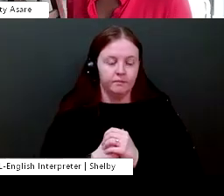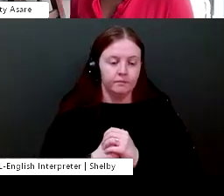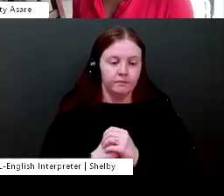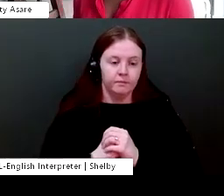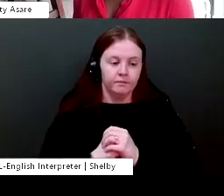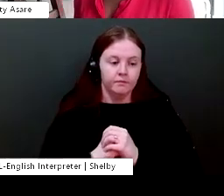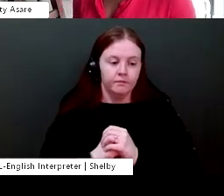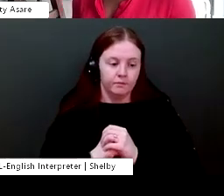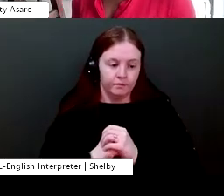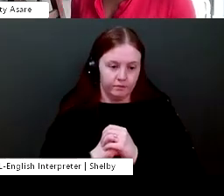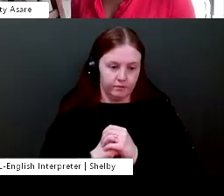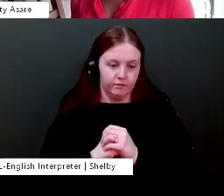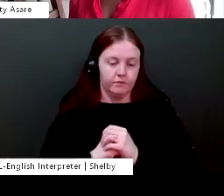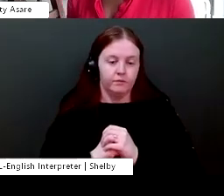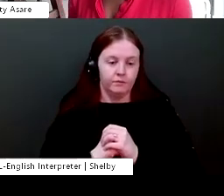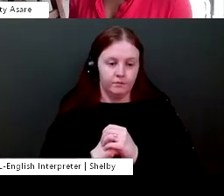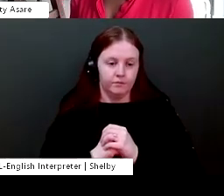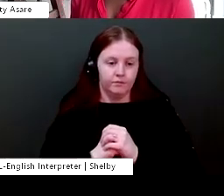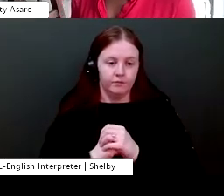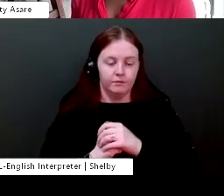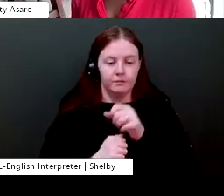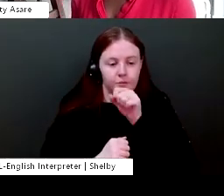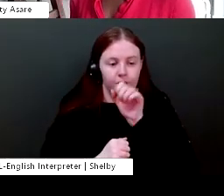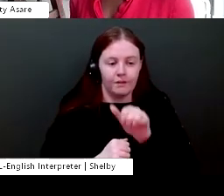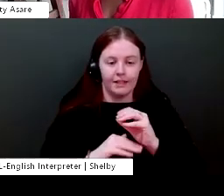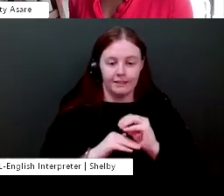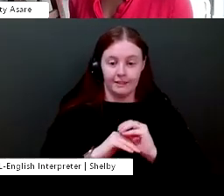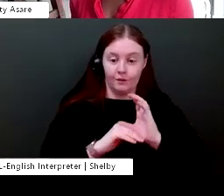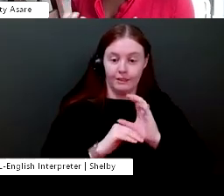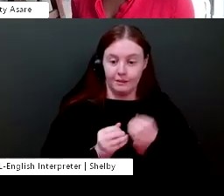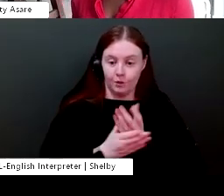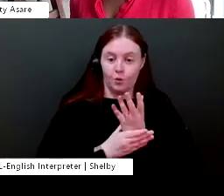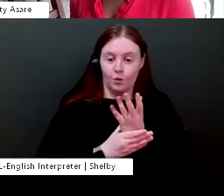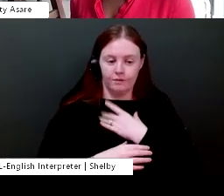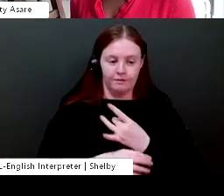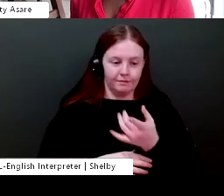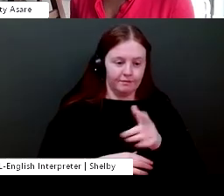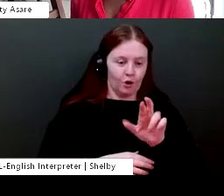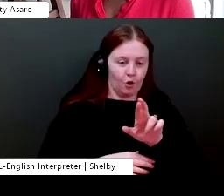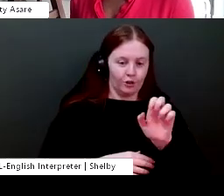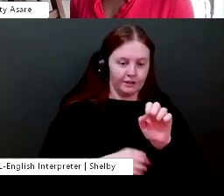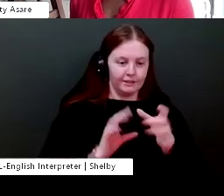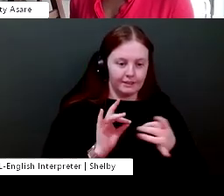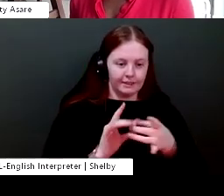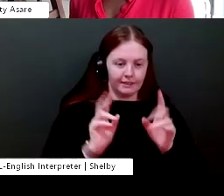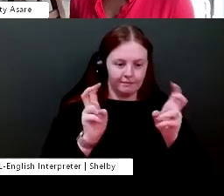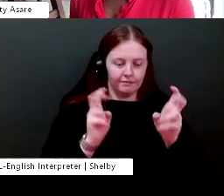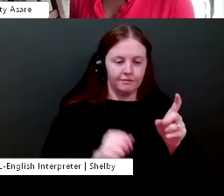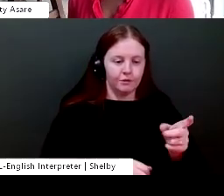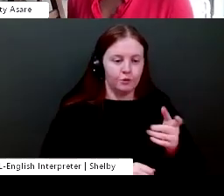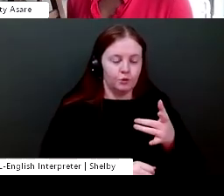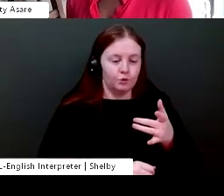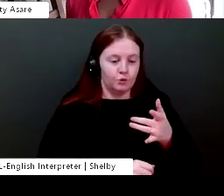And I really love the self-esteem and growth piece where Ari says, you guys make me feel that I have a voice and that I do